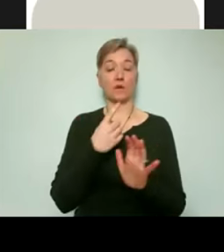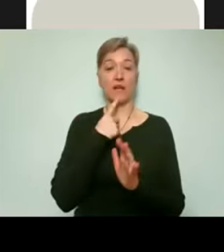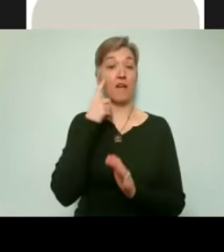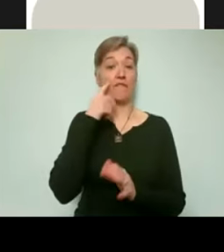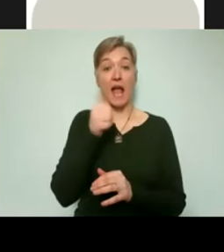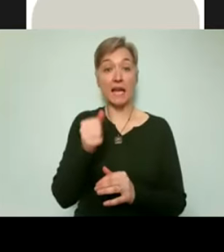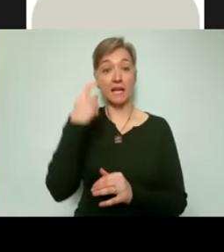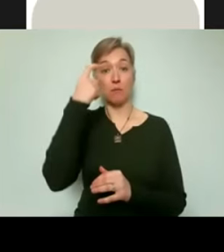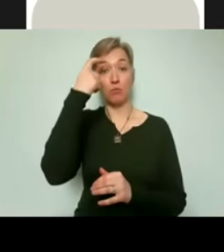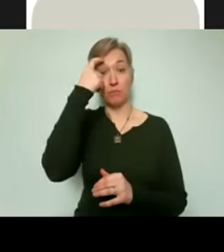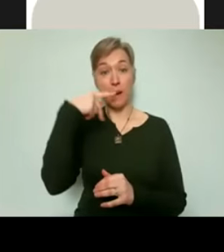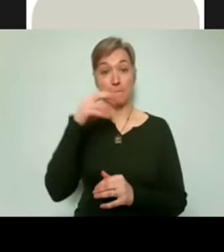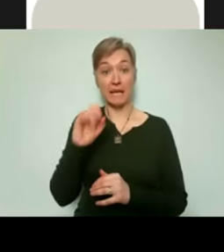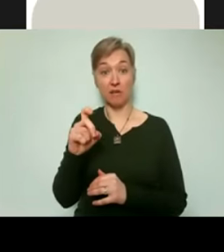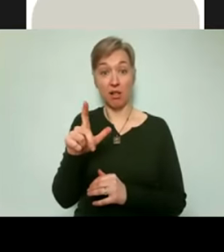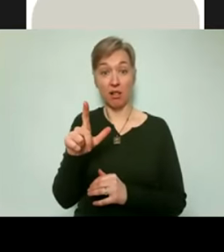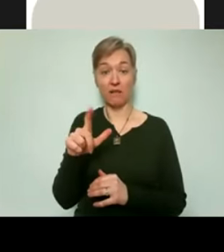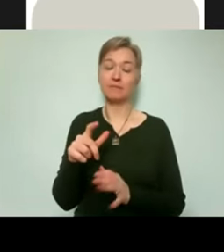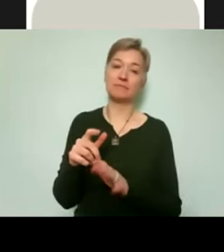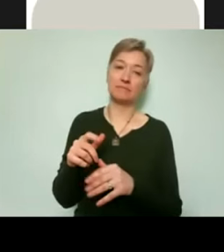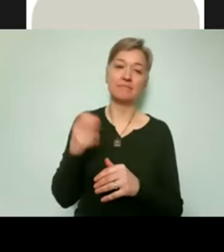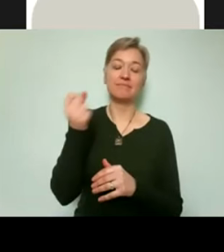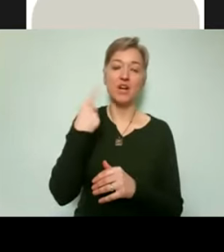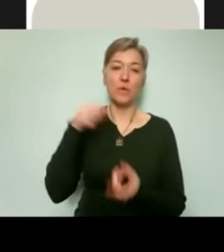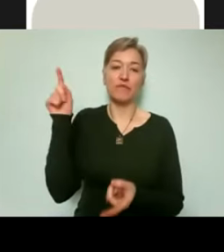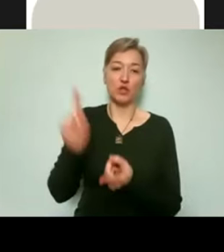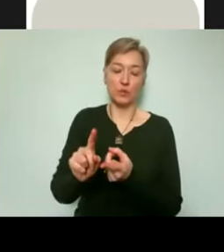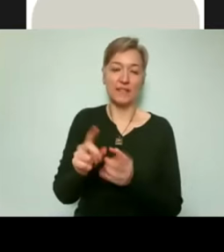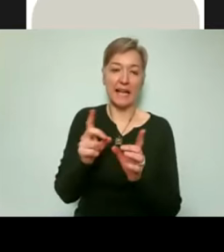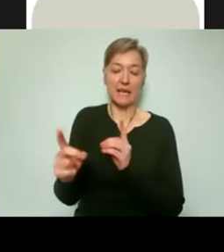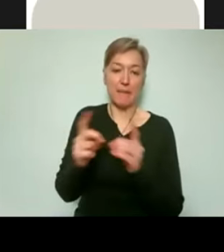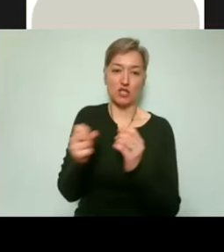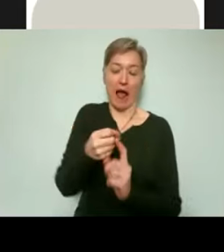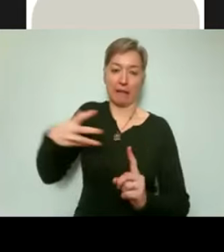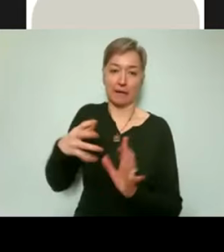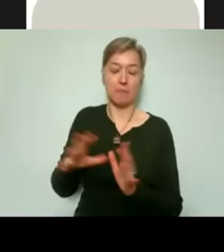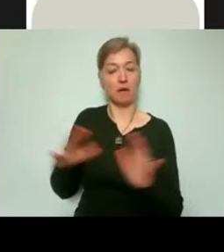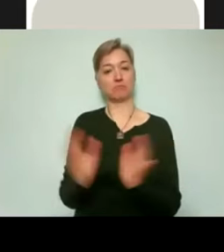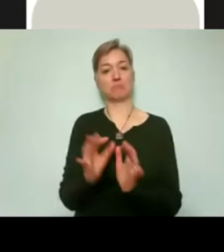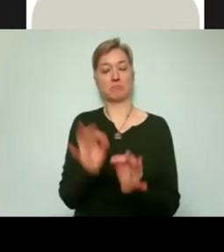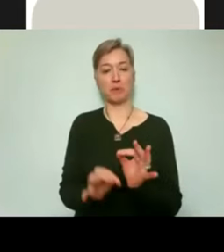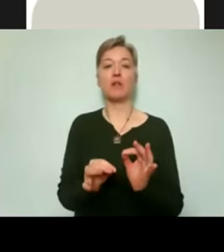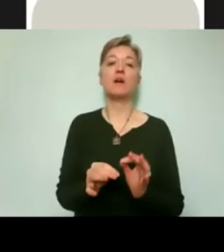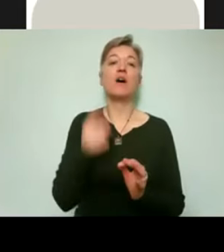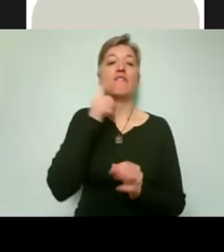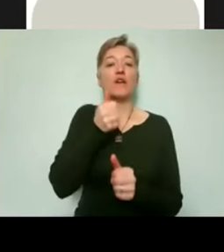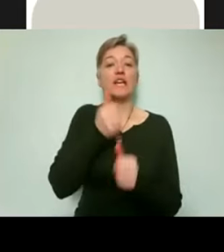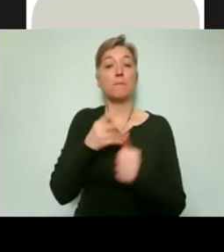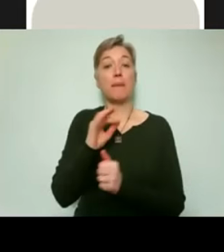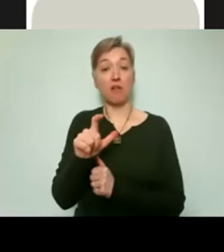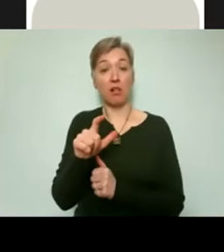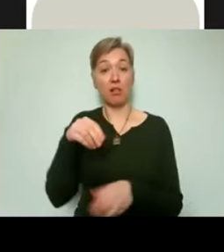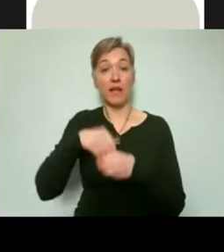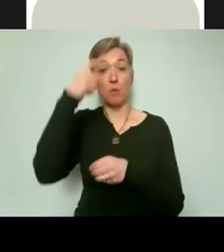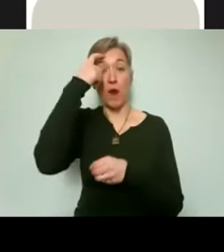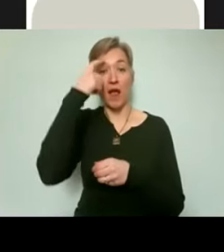pixel in the brain, that's not quite right because we reduced the dimensionality of this considerably, but stick with me for the moment. For each pixel in the brain, let's suppose this is